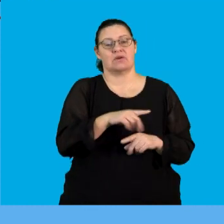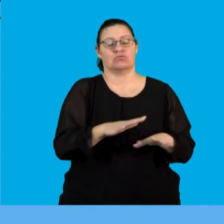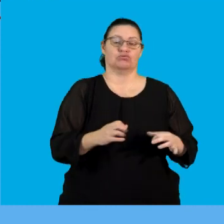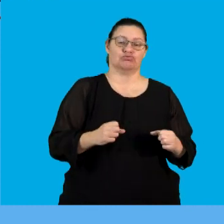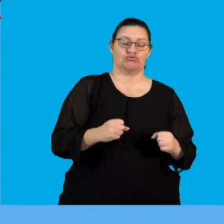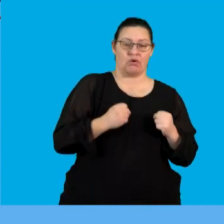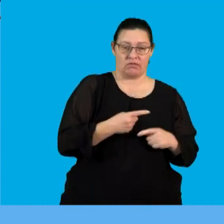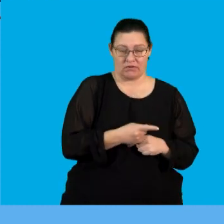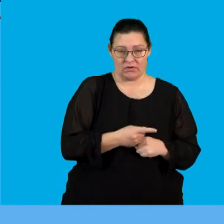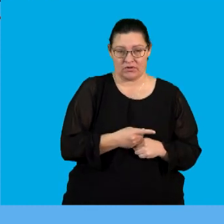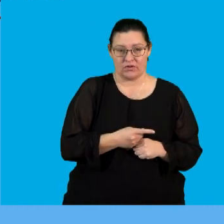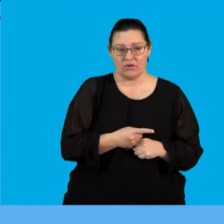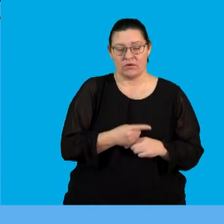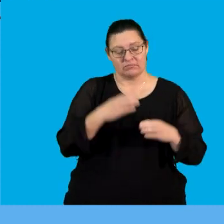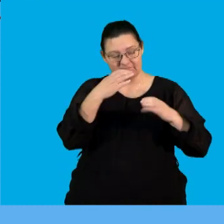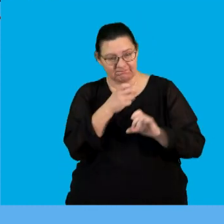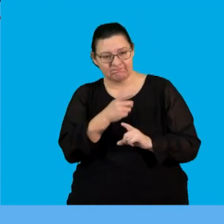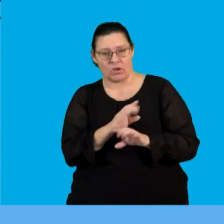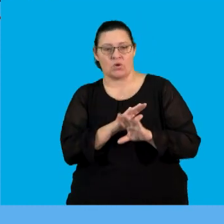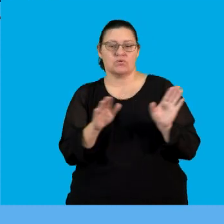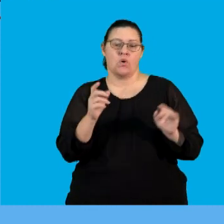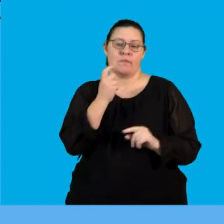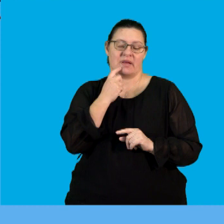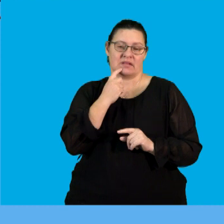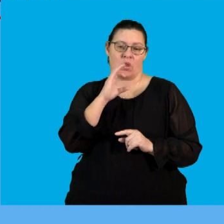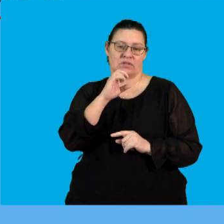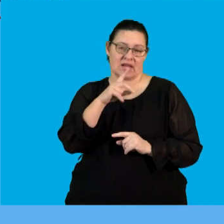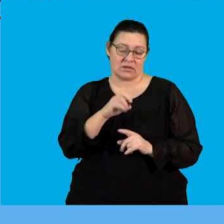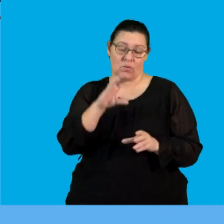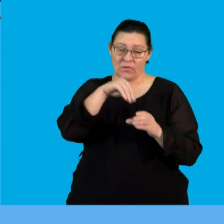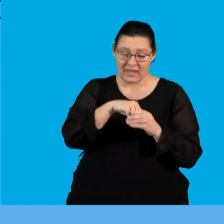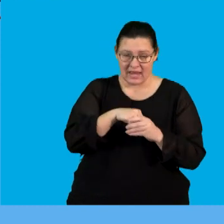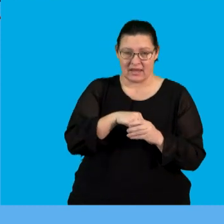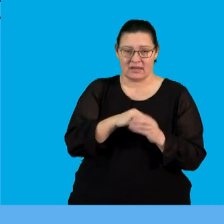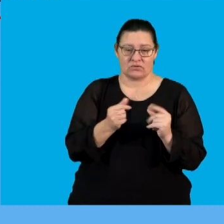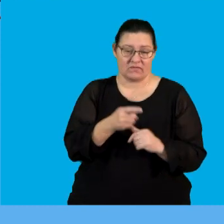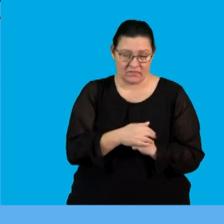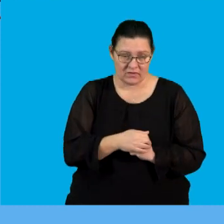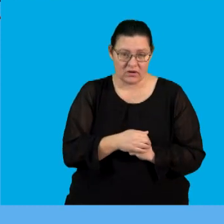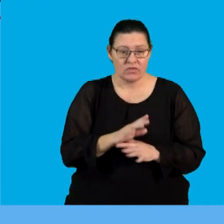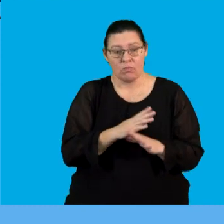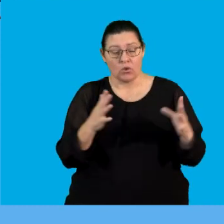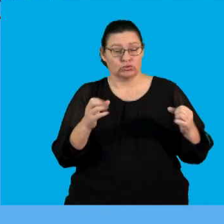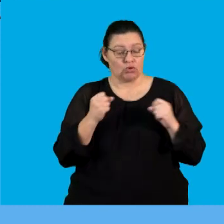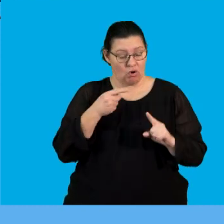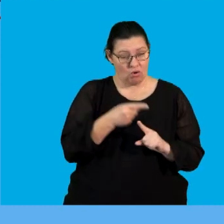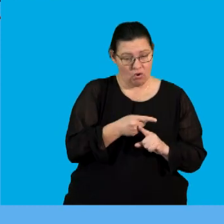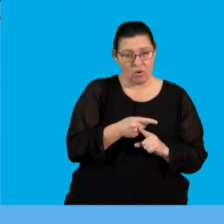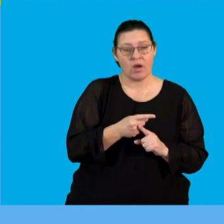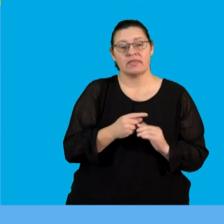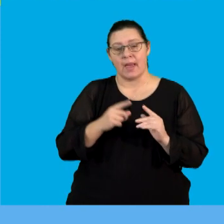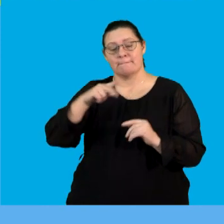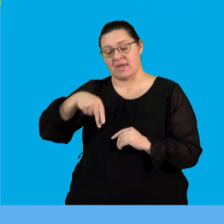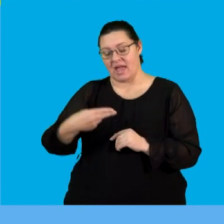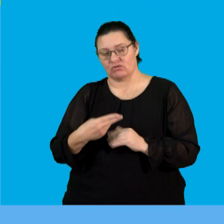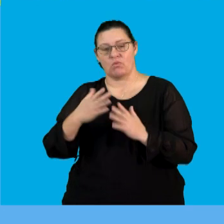on the strength and the concentration of the non-metal oxide in the solution. So the stronger it is,